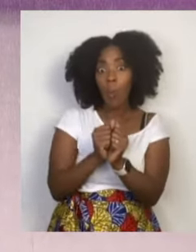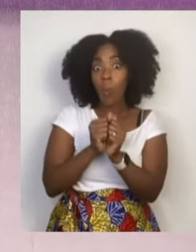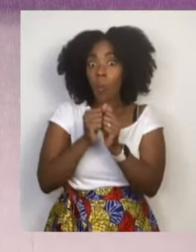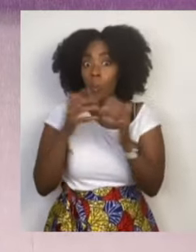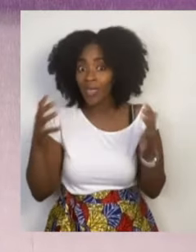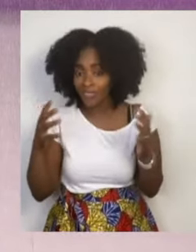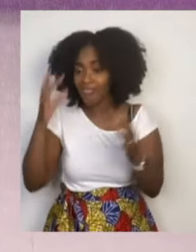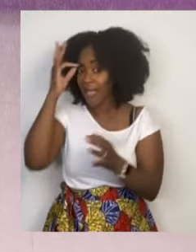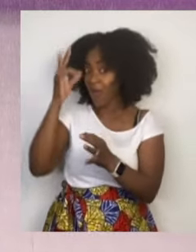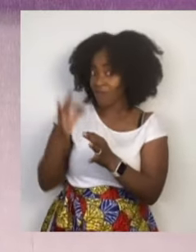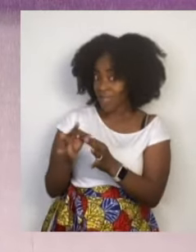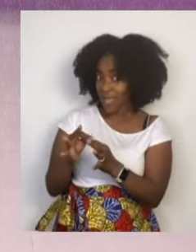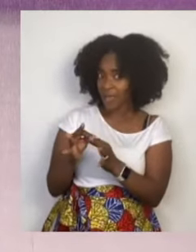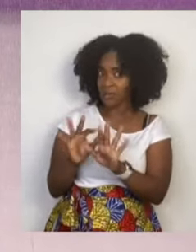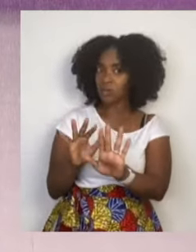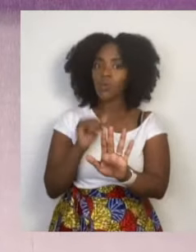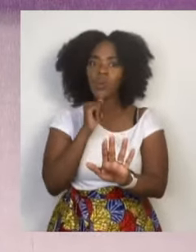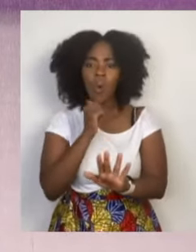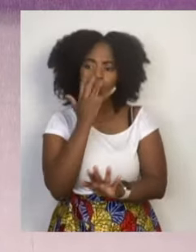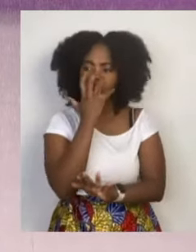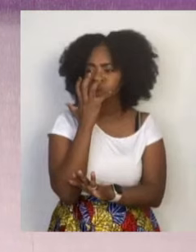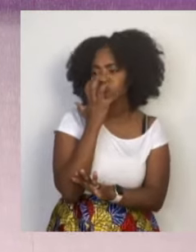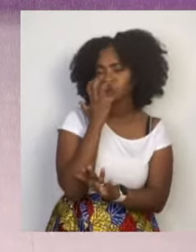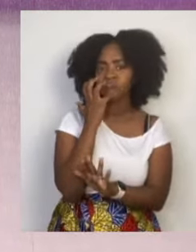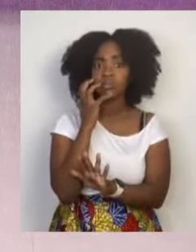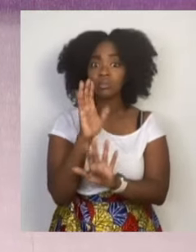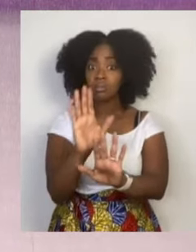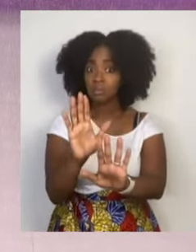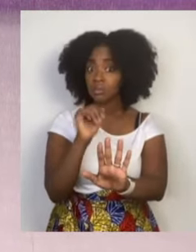not manifestation.